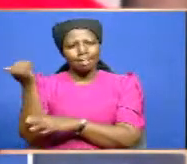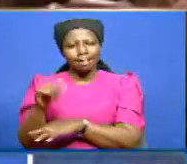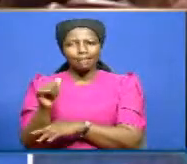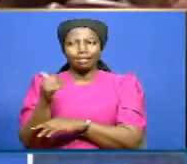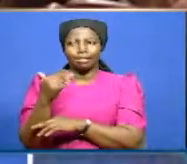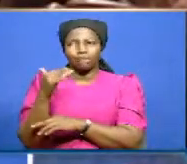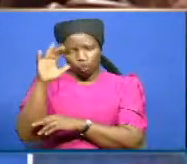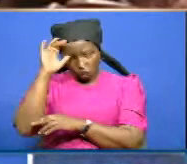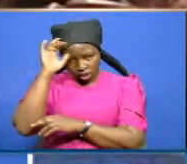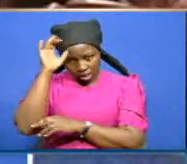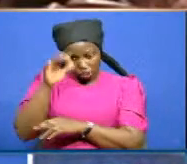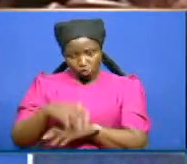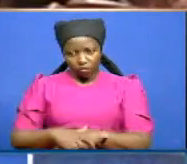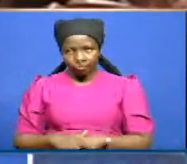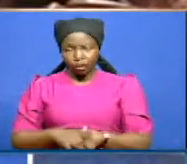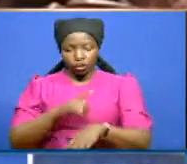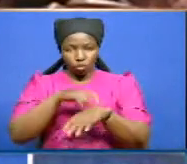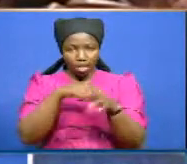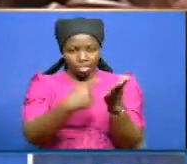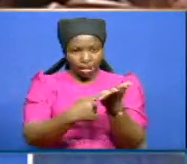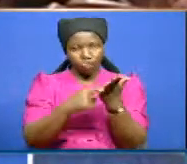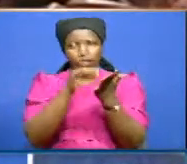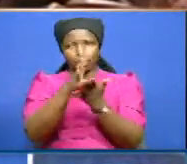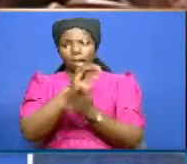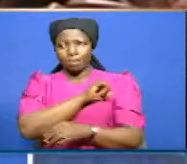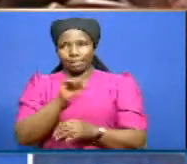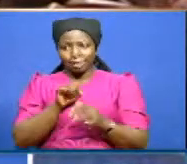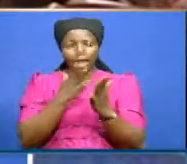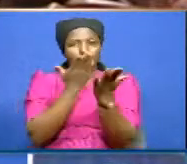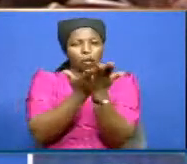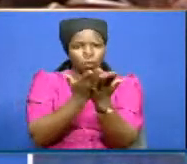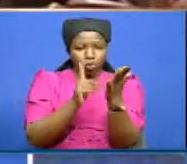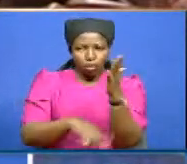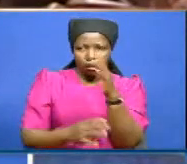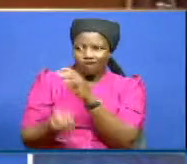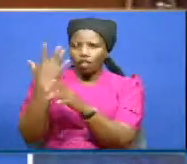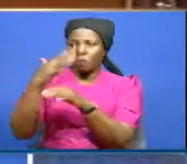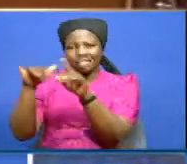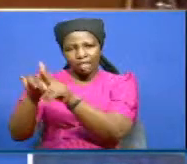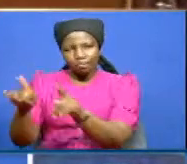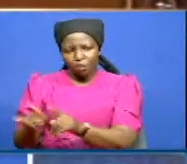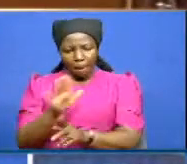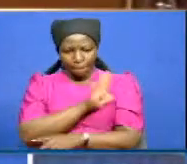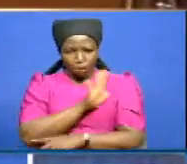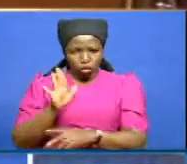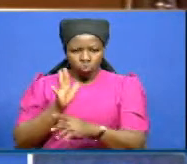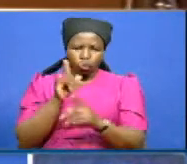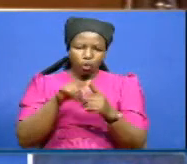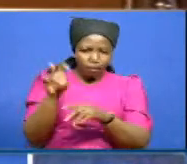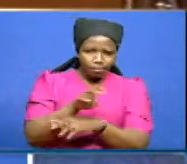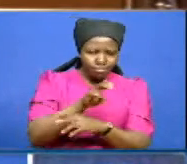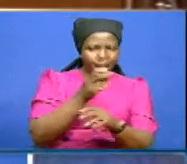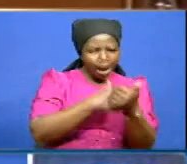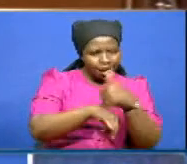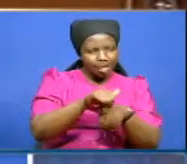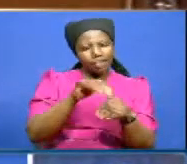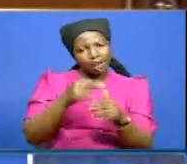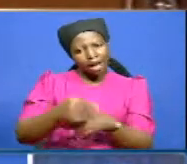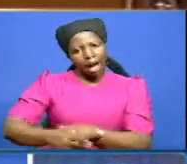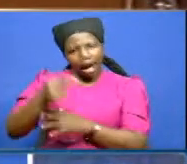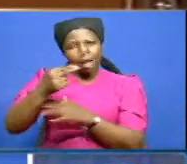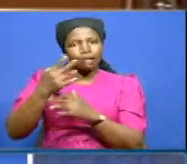consideration. During the debate, a section of senators proposed creation of similar boards to oversee activities in high-potential crops